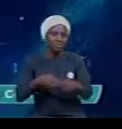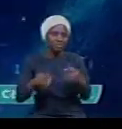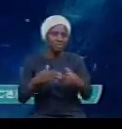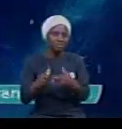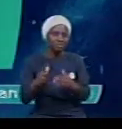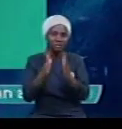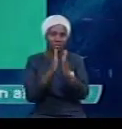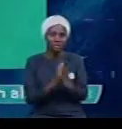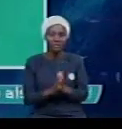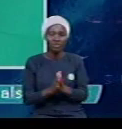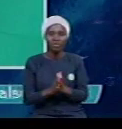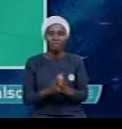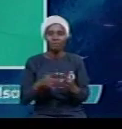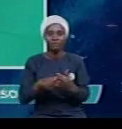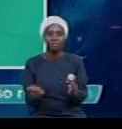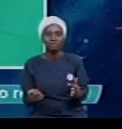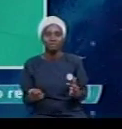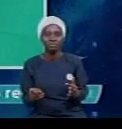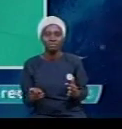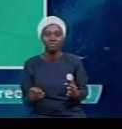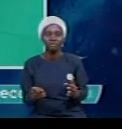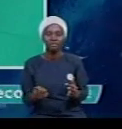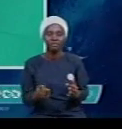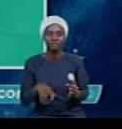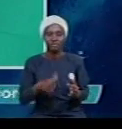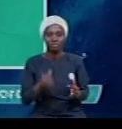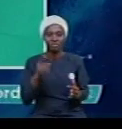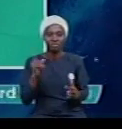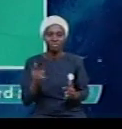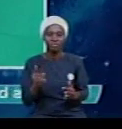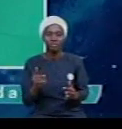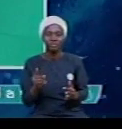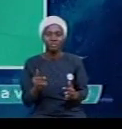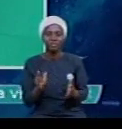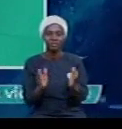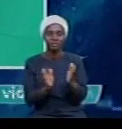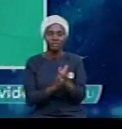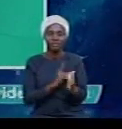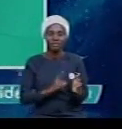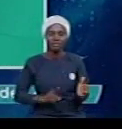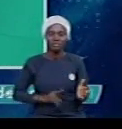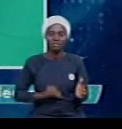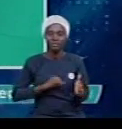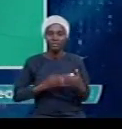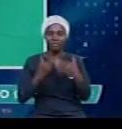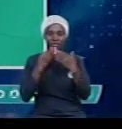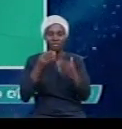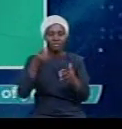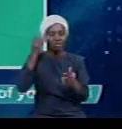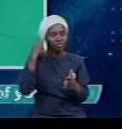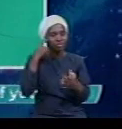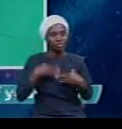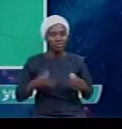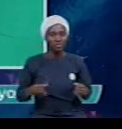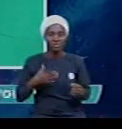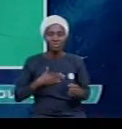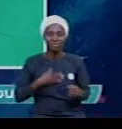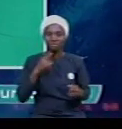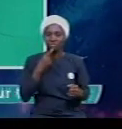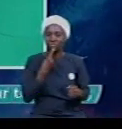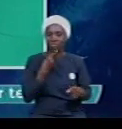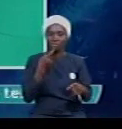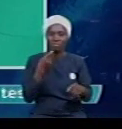YouTube wrote, praise the Lord. I thank God for healing my excruciating pain at my left hand. After the prayer of the man of God, the